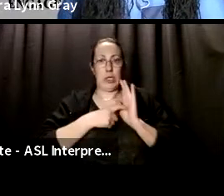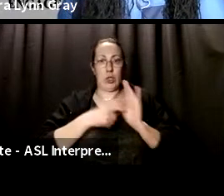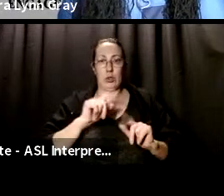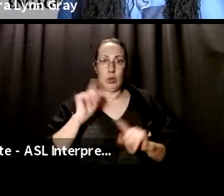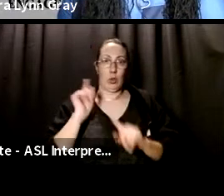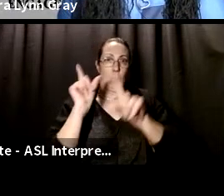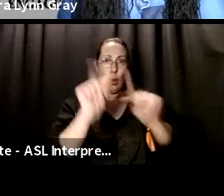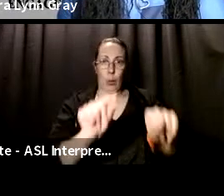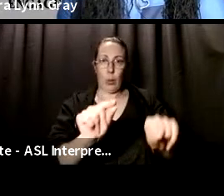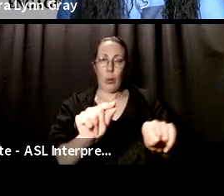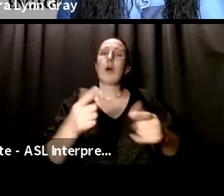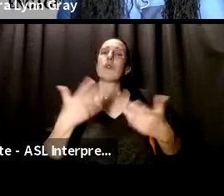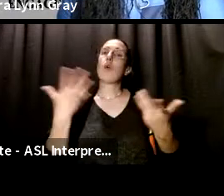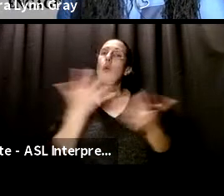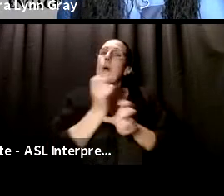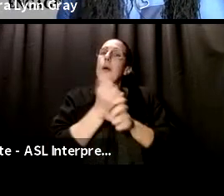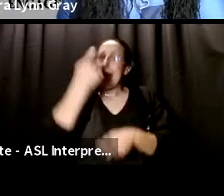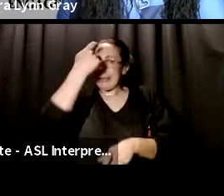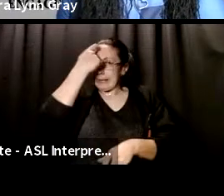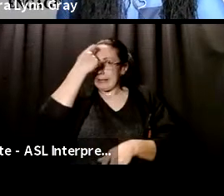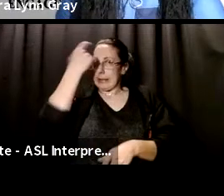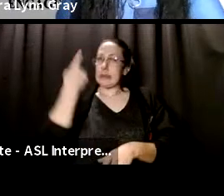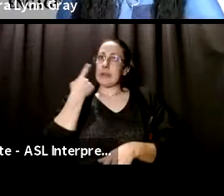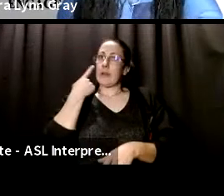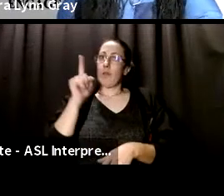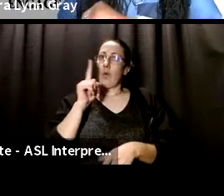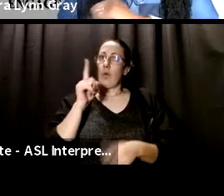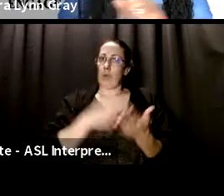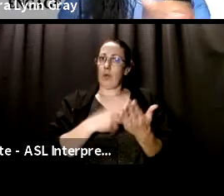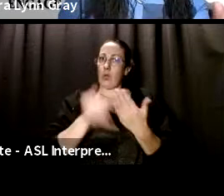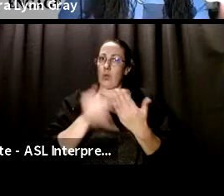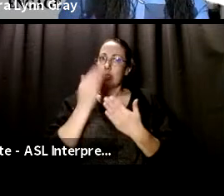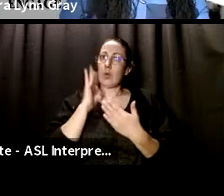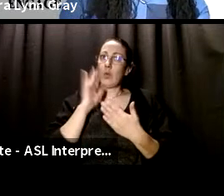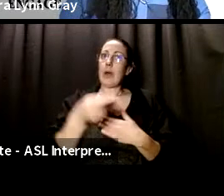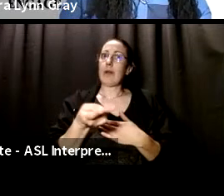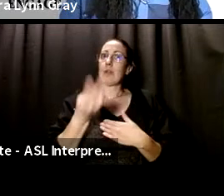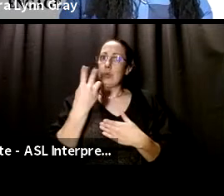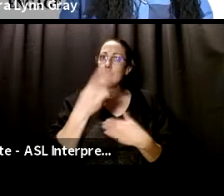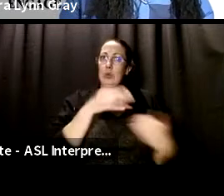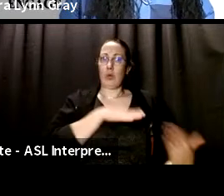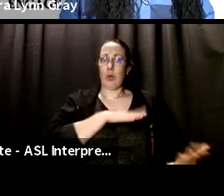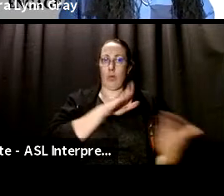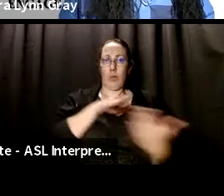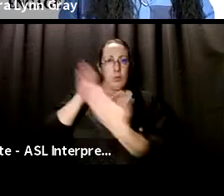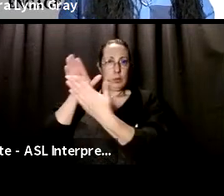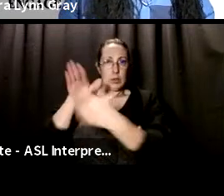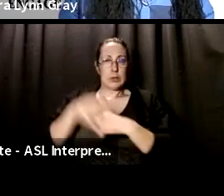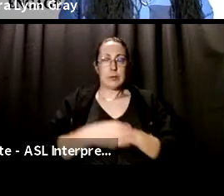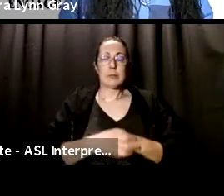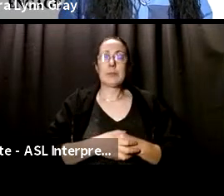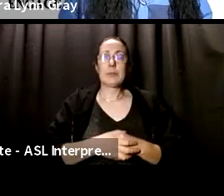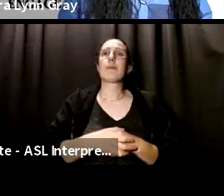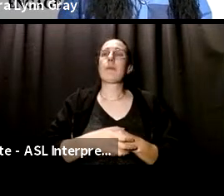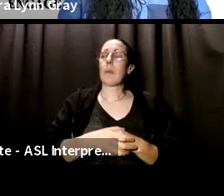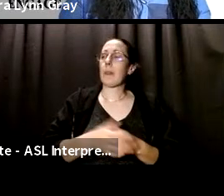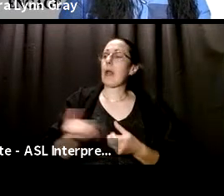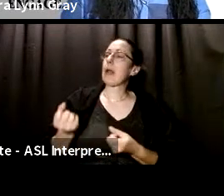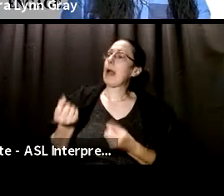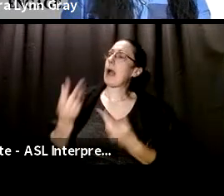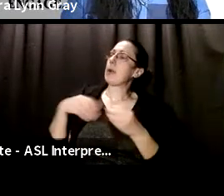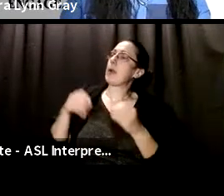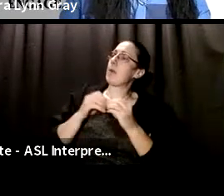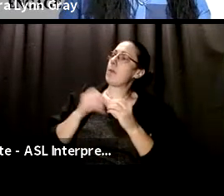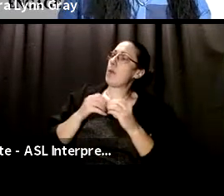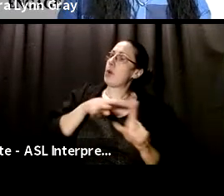for the project. So it's going to be a combination of the two approaches. And about how many more charging stations are